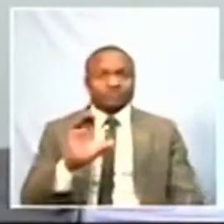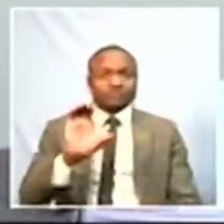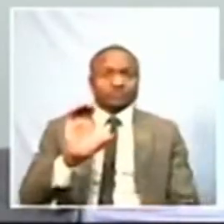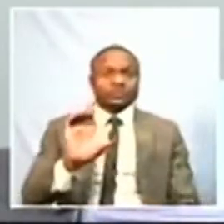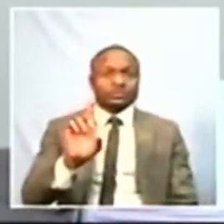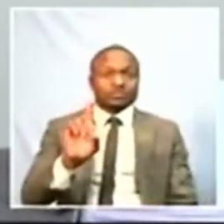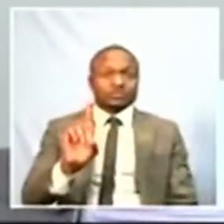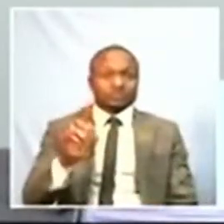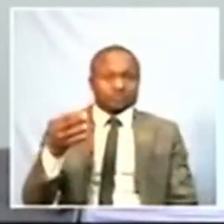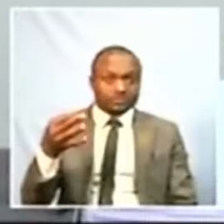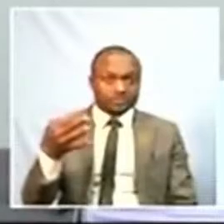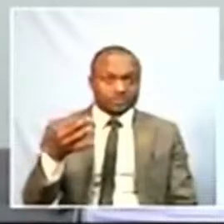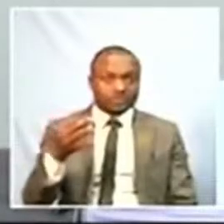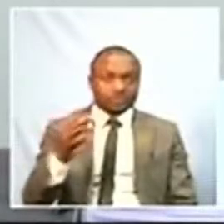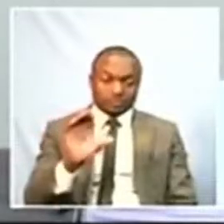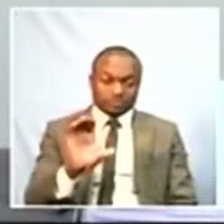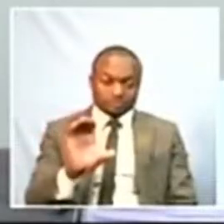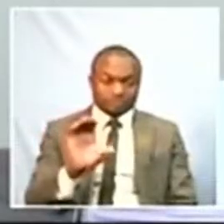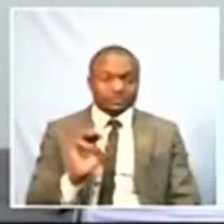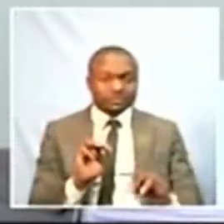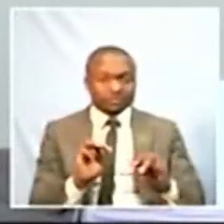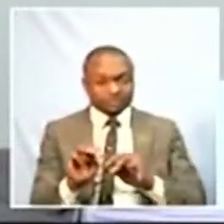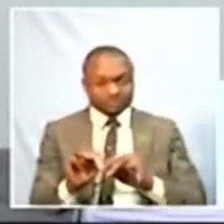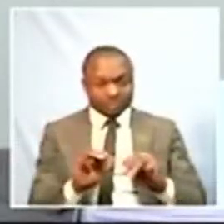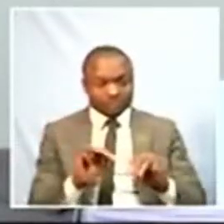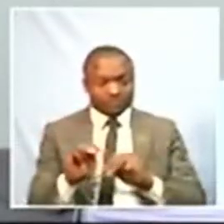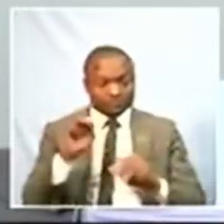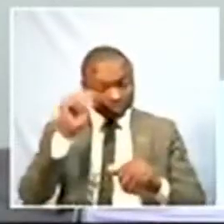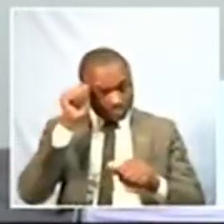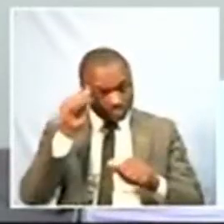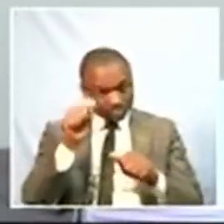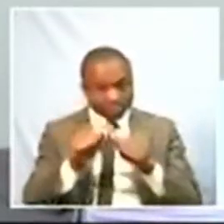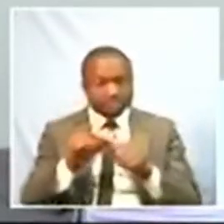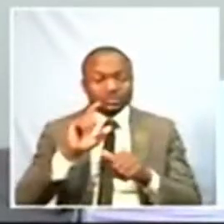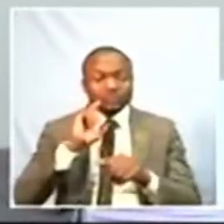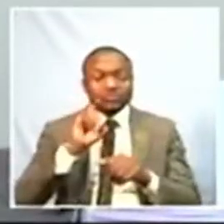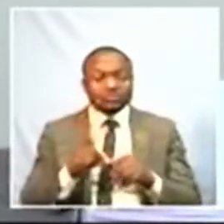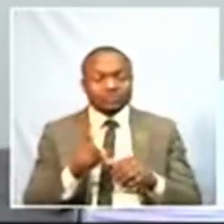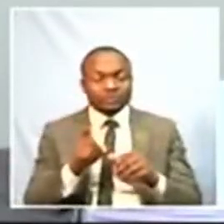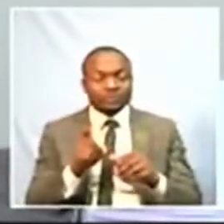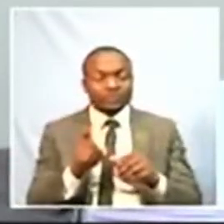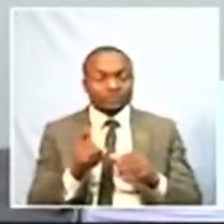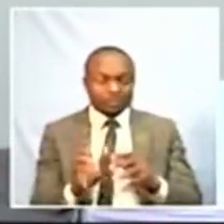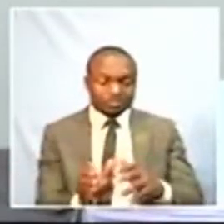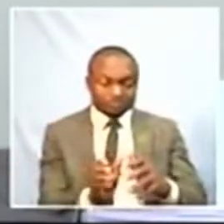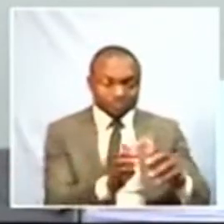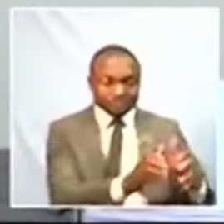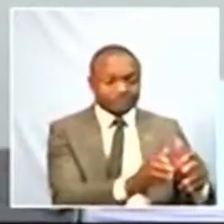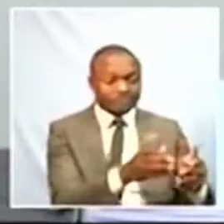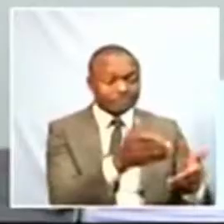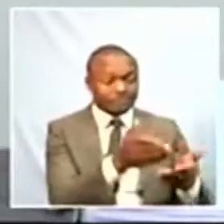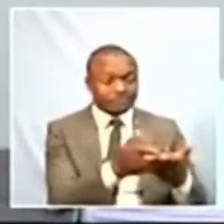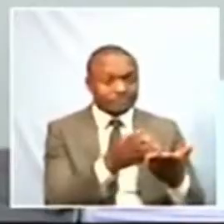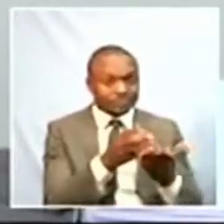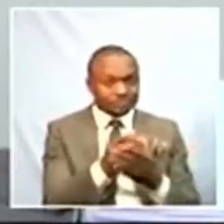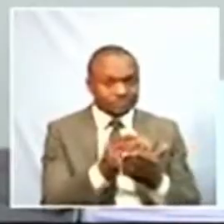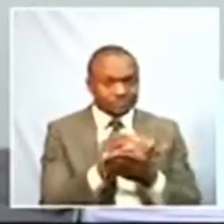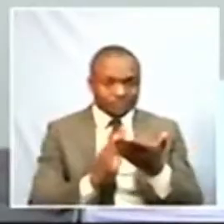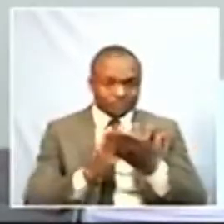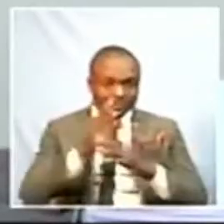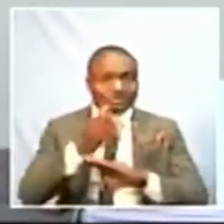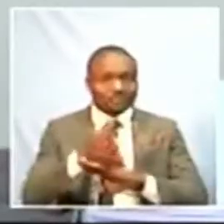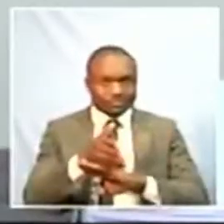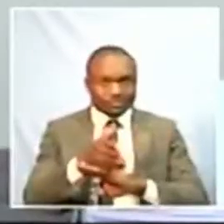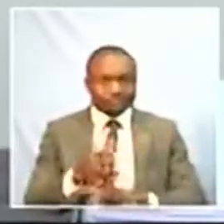CDFC or management for a resolution that actually we should be putting aside this money. And then at the end of the day,